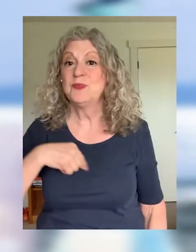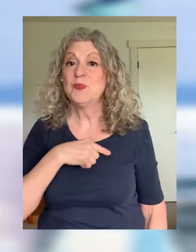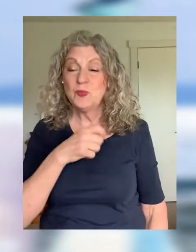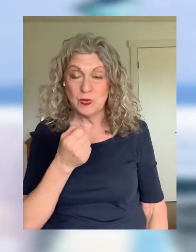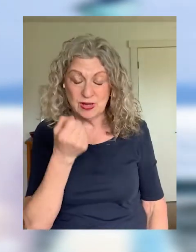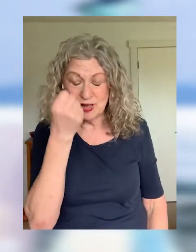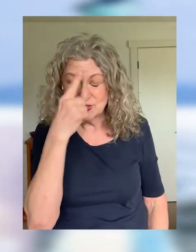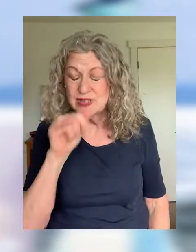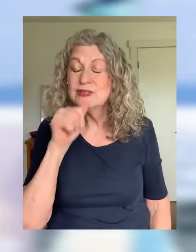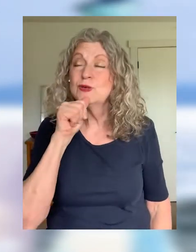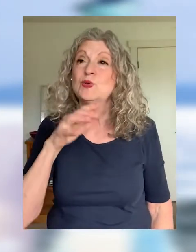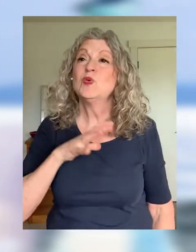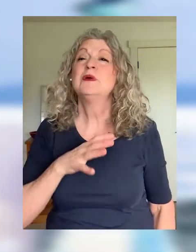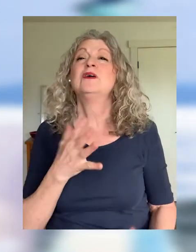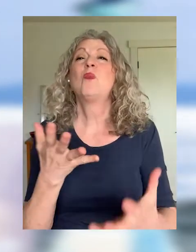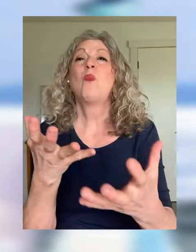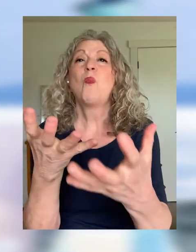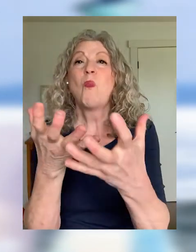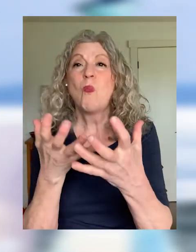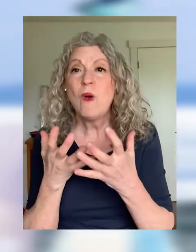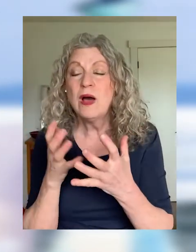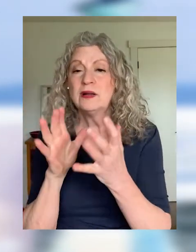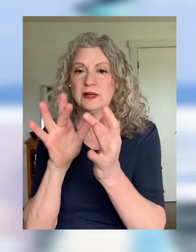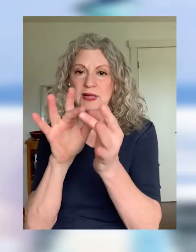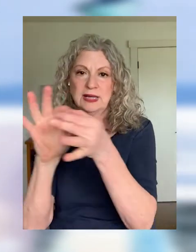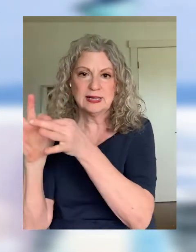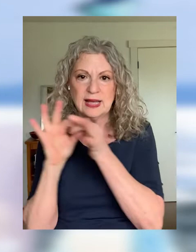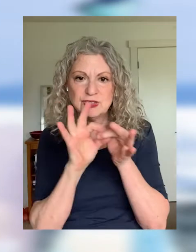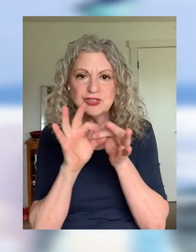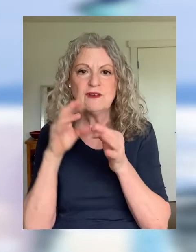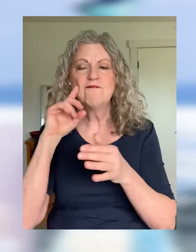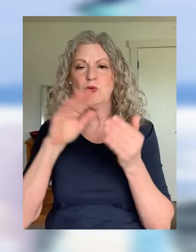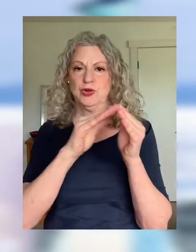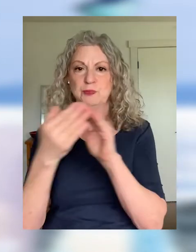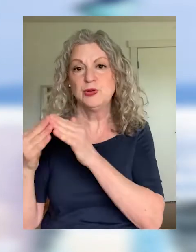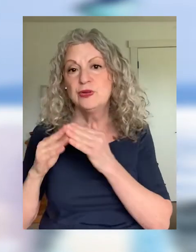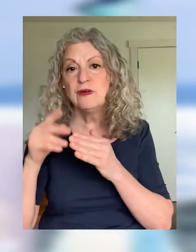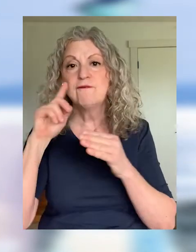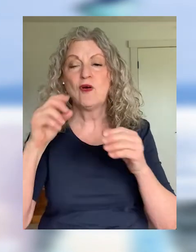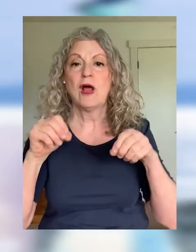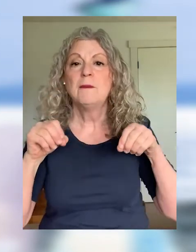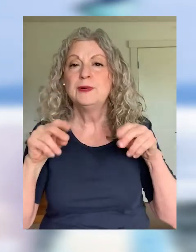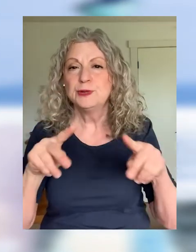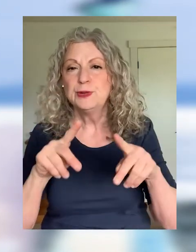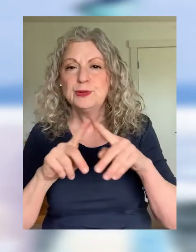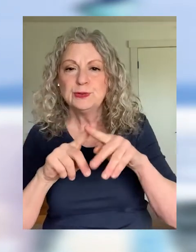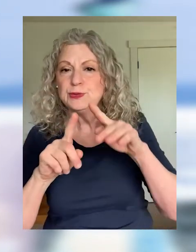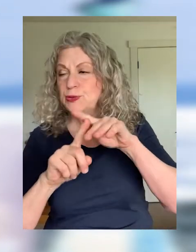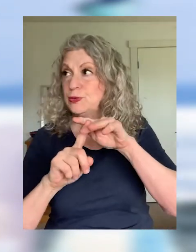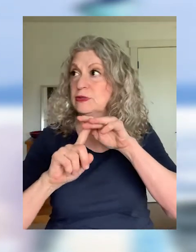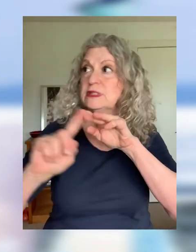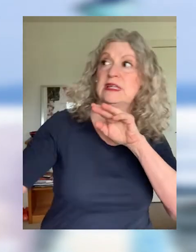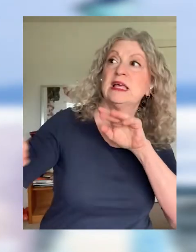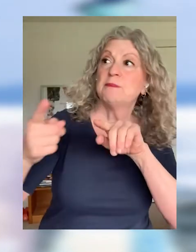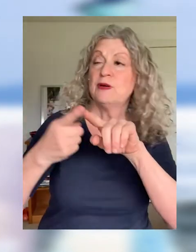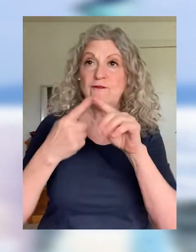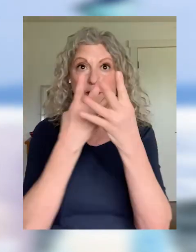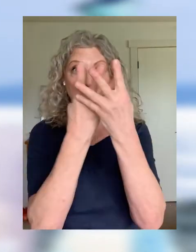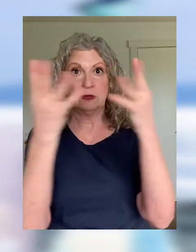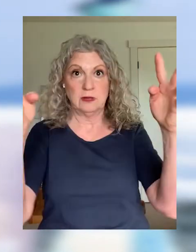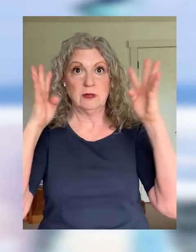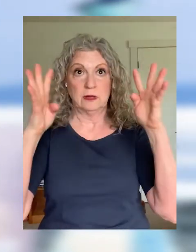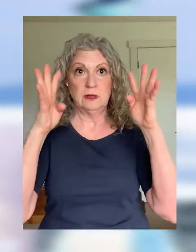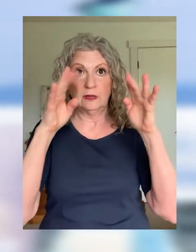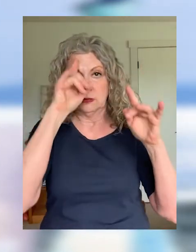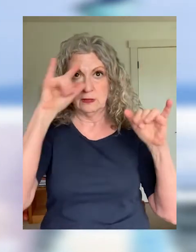understand this woman's longing for connection, for community, for a chance to escape her own four walls and